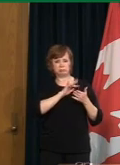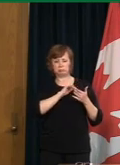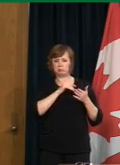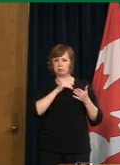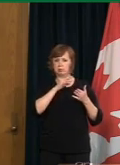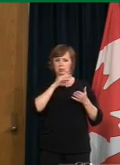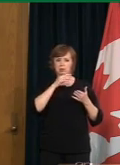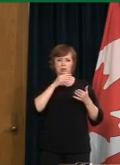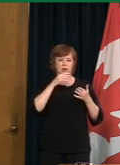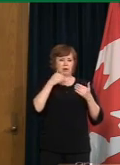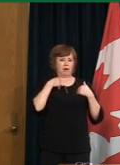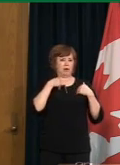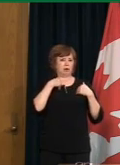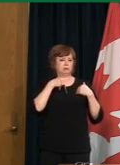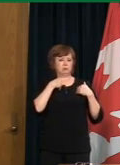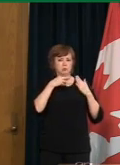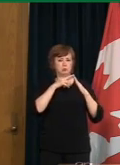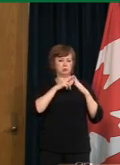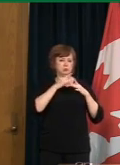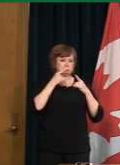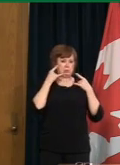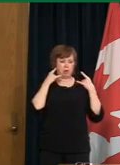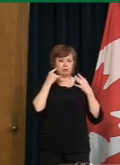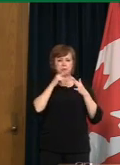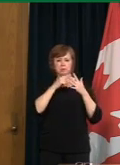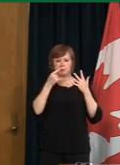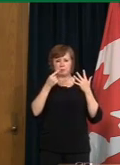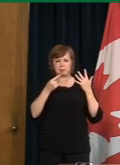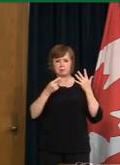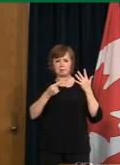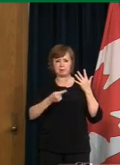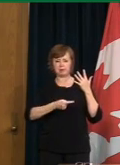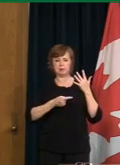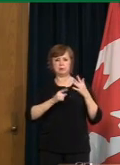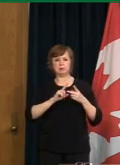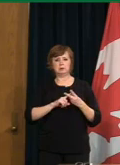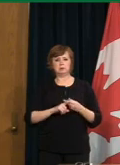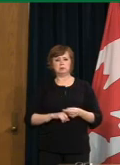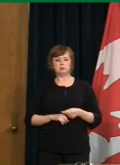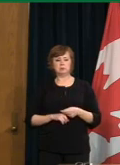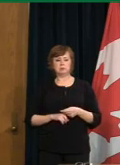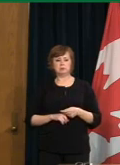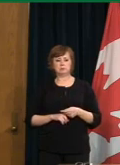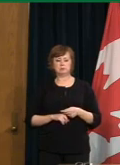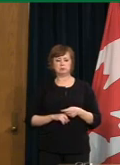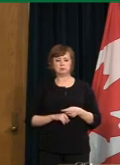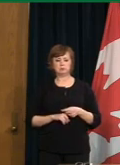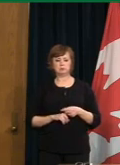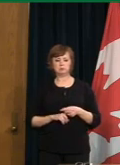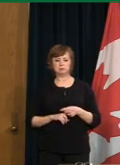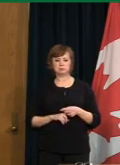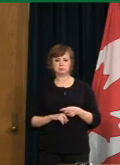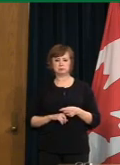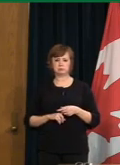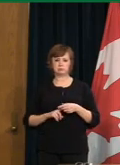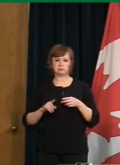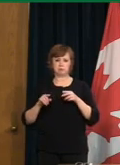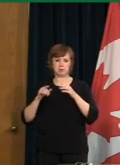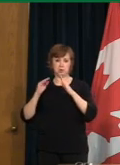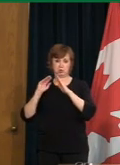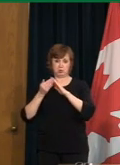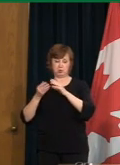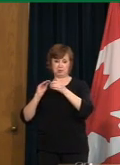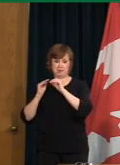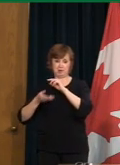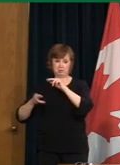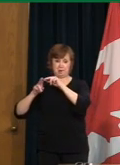events within the school, and most of the cases have been importation from the community, and as community transmission goes up, importation to schools